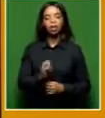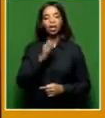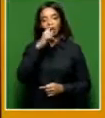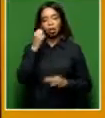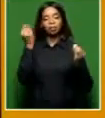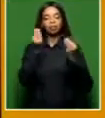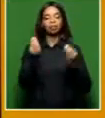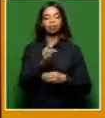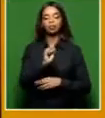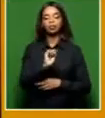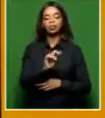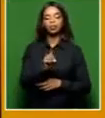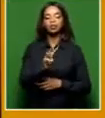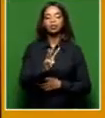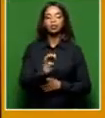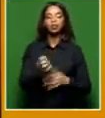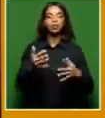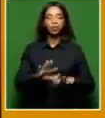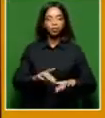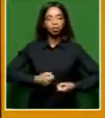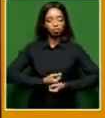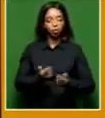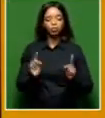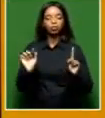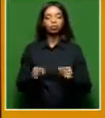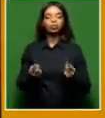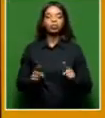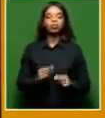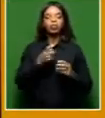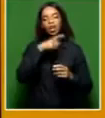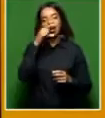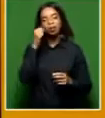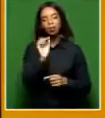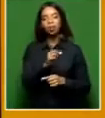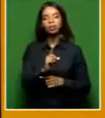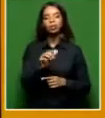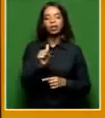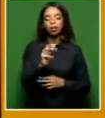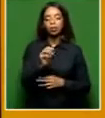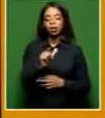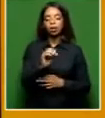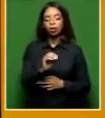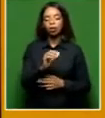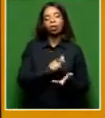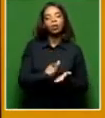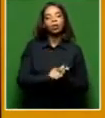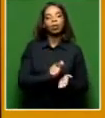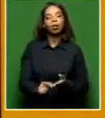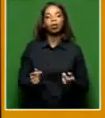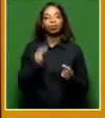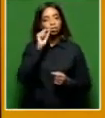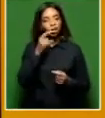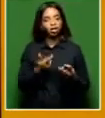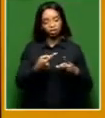single Tonight, which is a follow-up of his other releases called Reach, Amajens and Ilobolo. Now, the record is currently available on